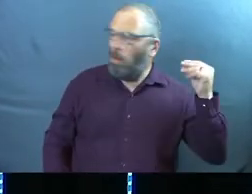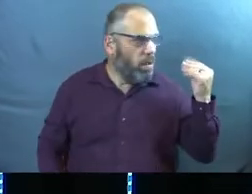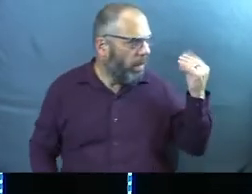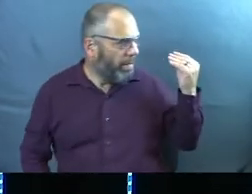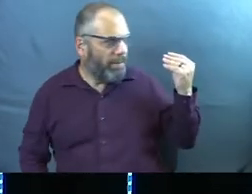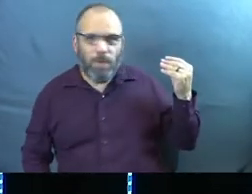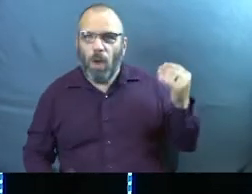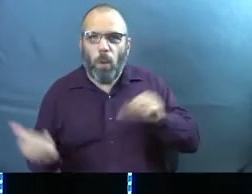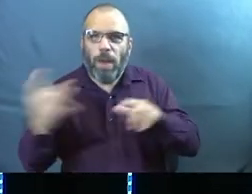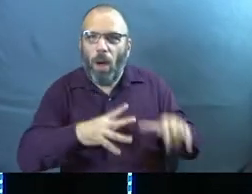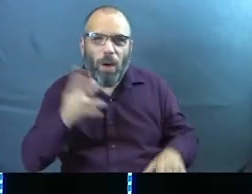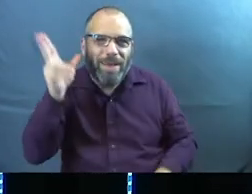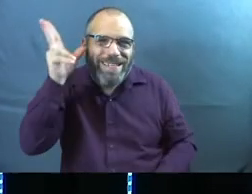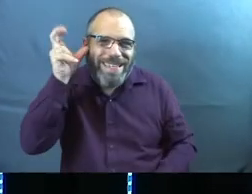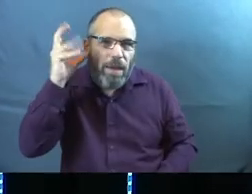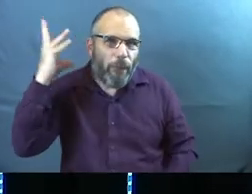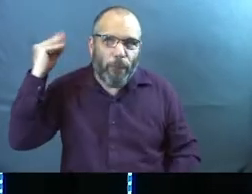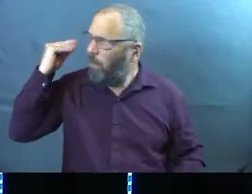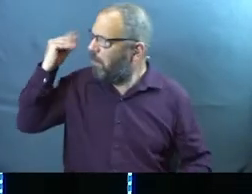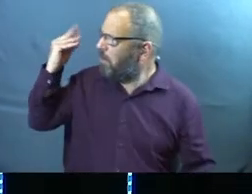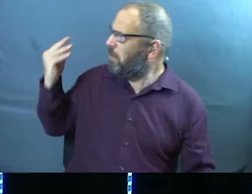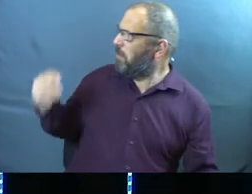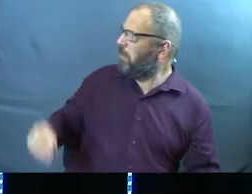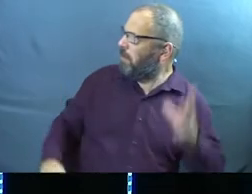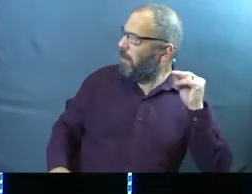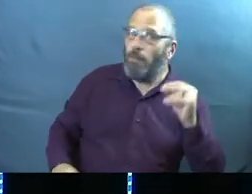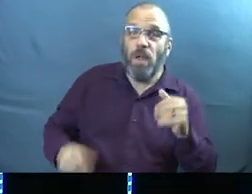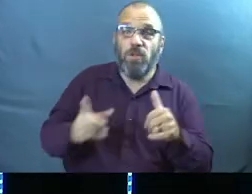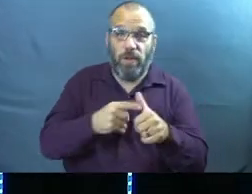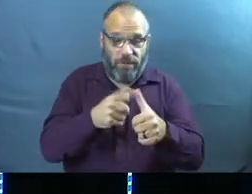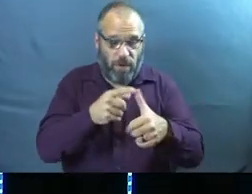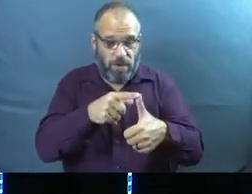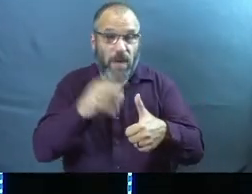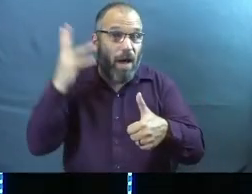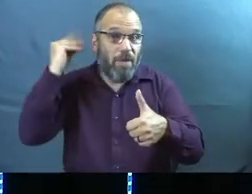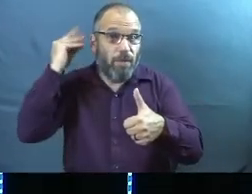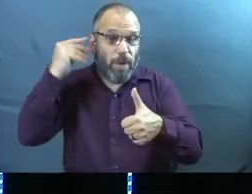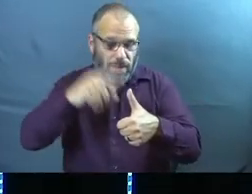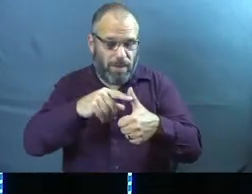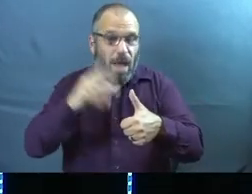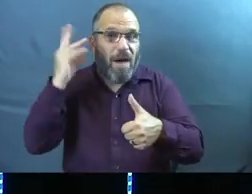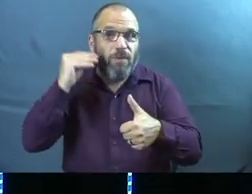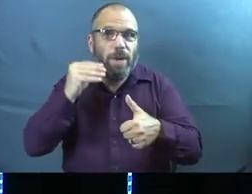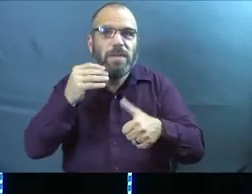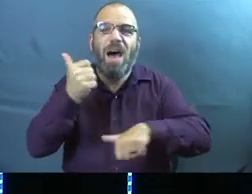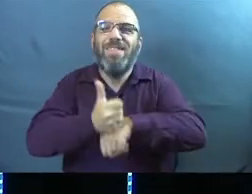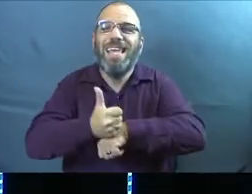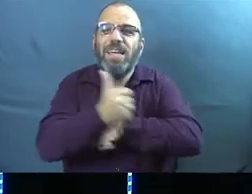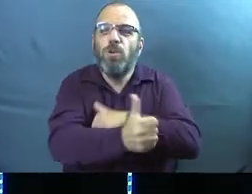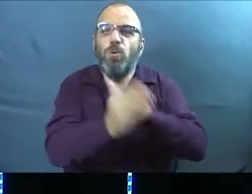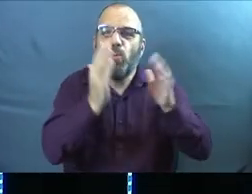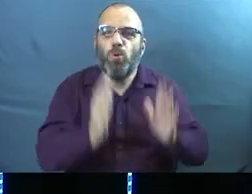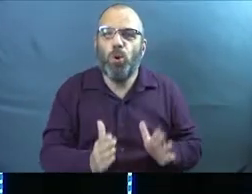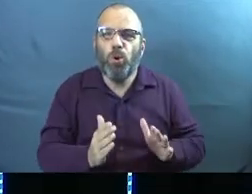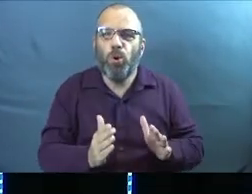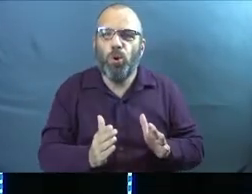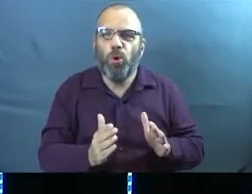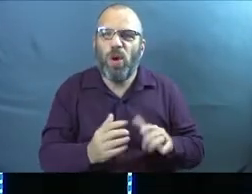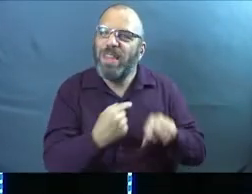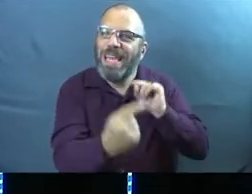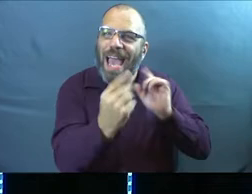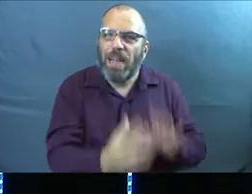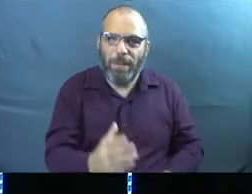all do, right? So the first voice that we hear often is the voice of the accuser. The voice of the